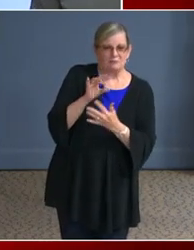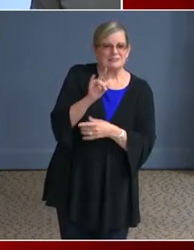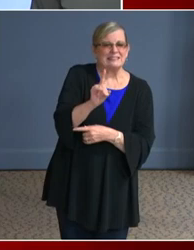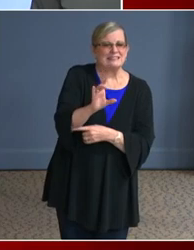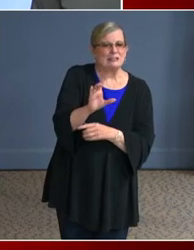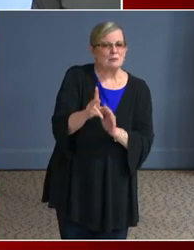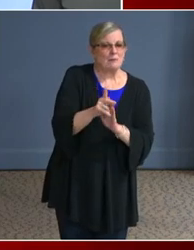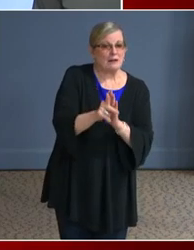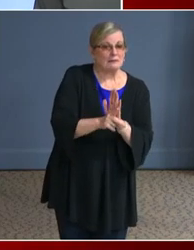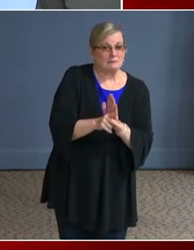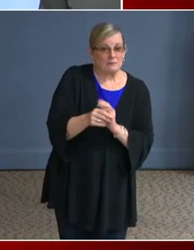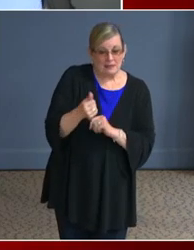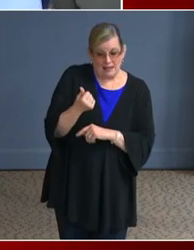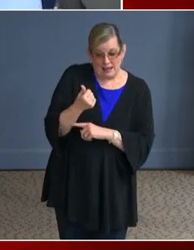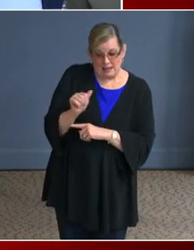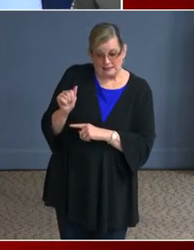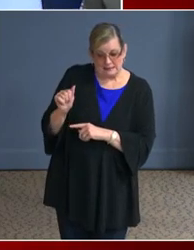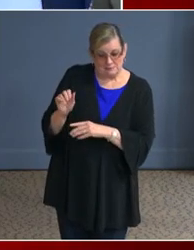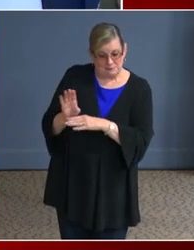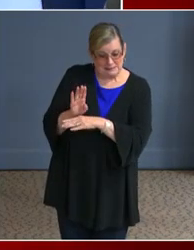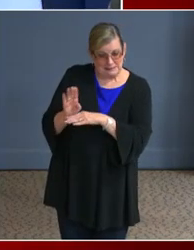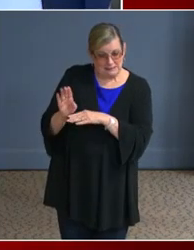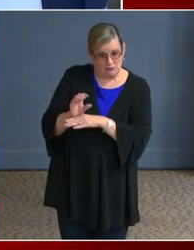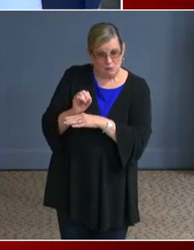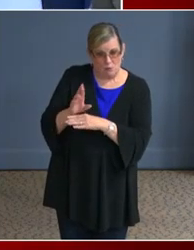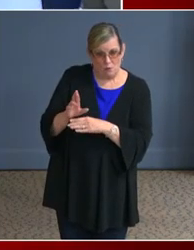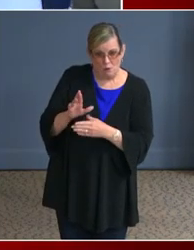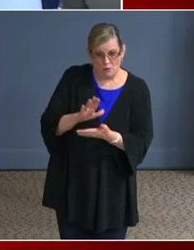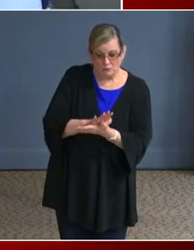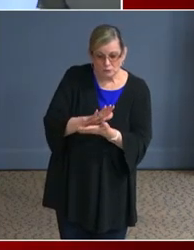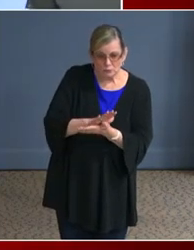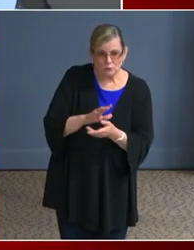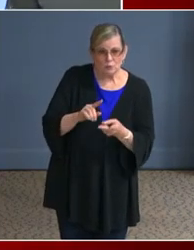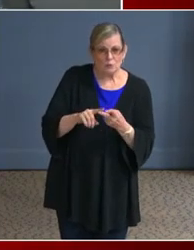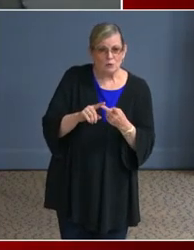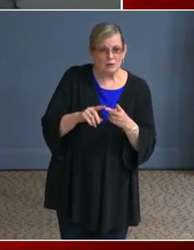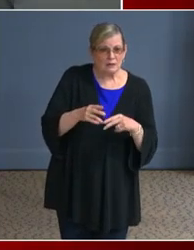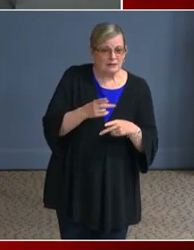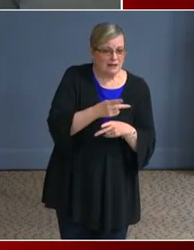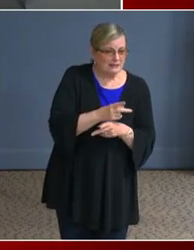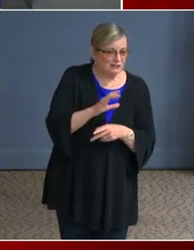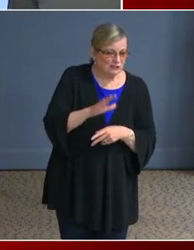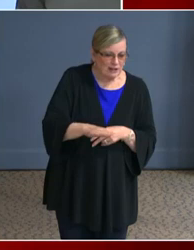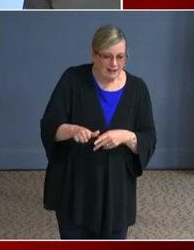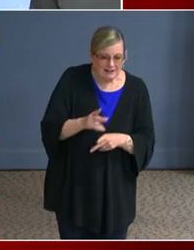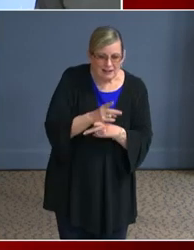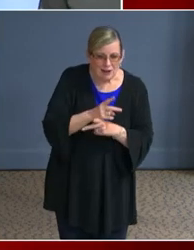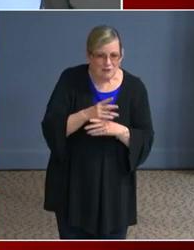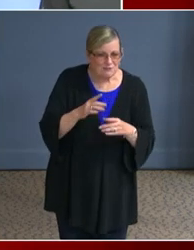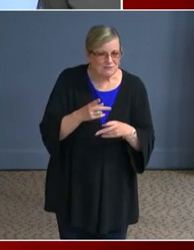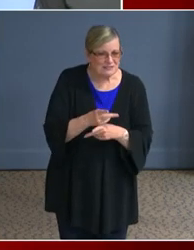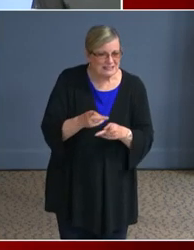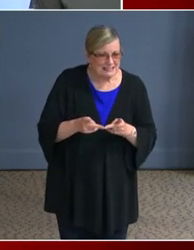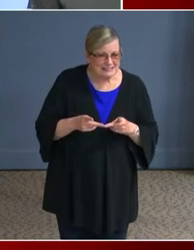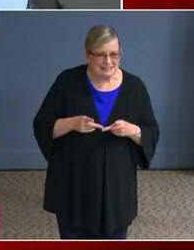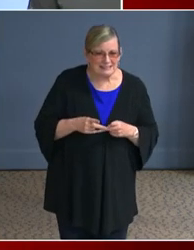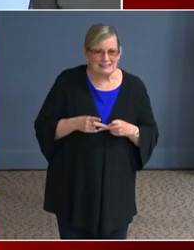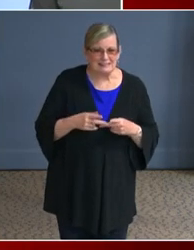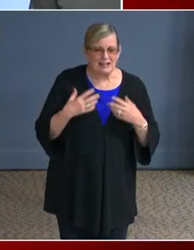that the mayor has outlined. So our schools, child care facilities, our healthcare